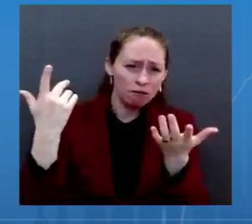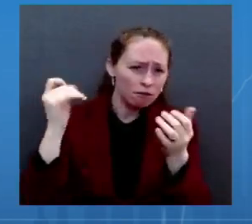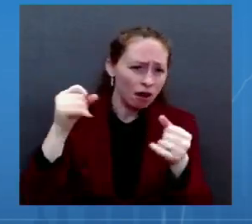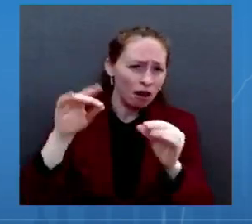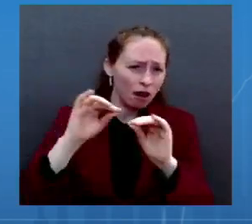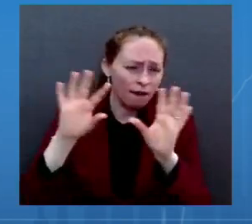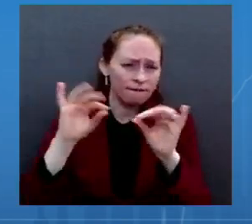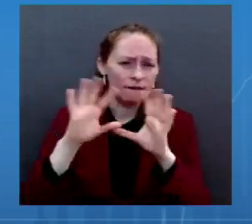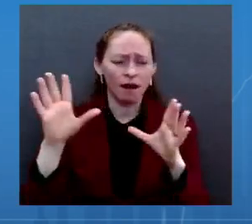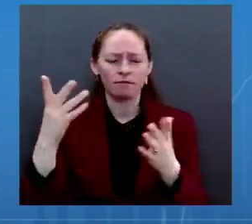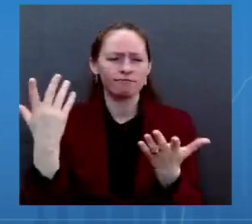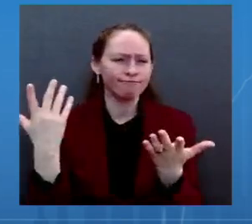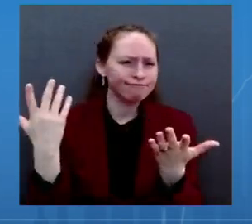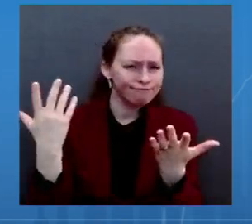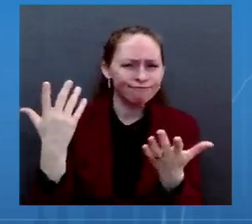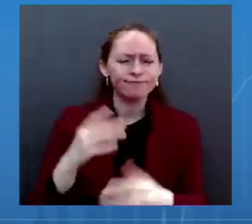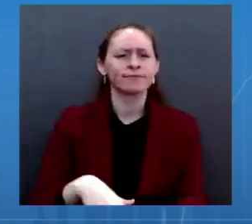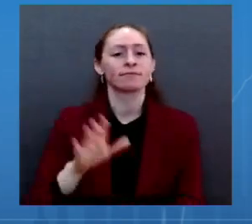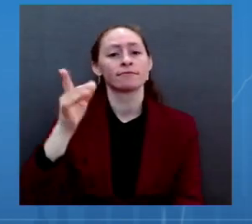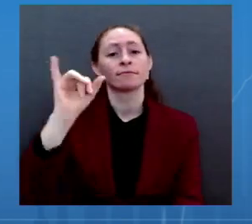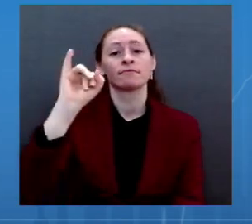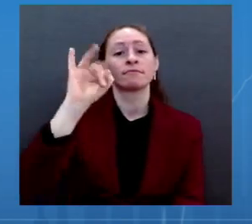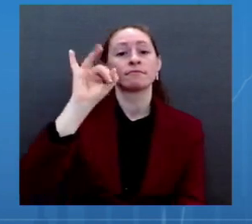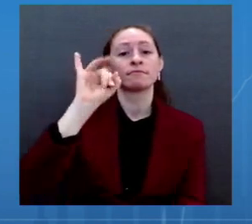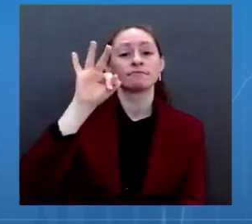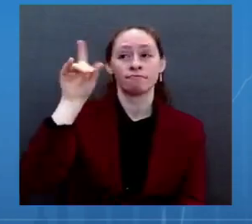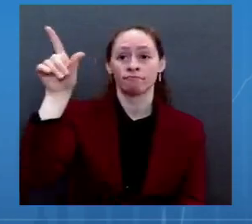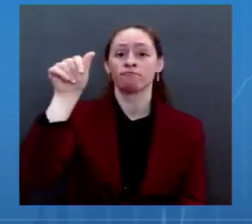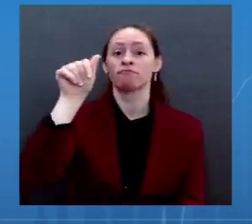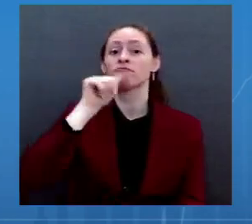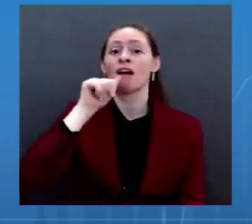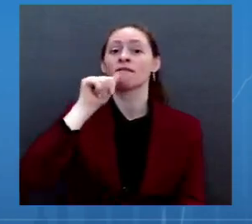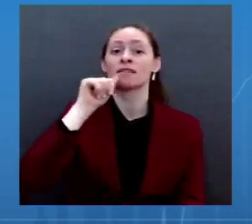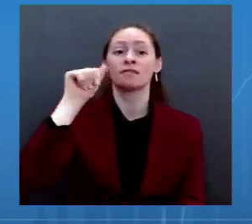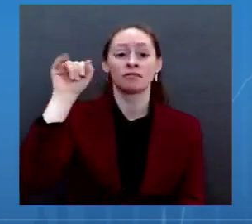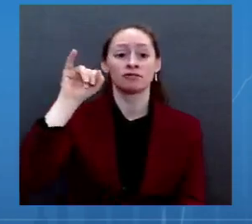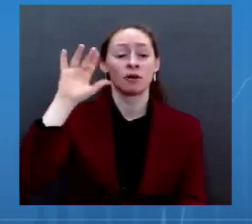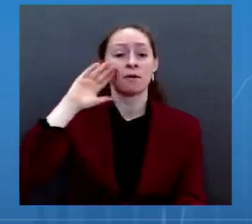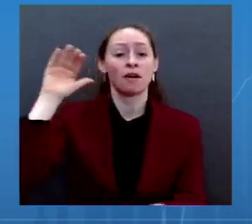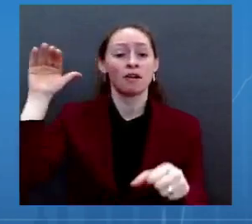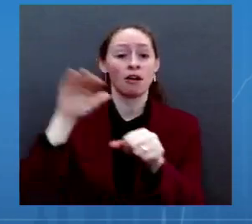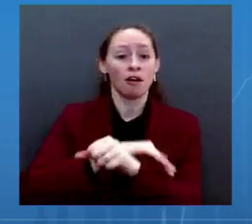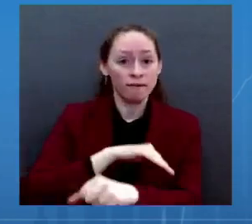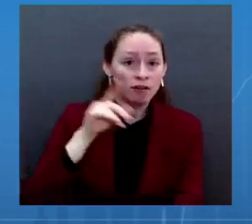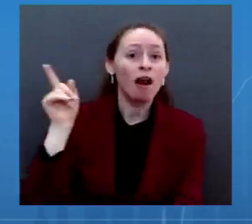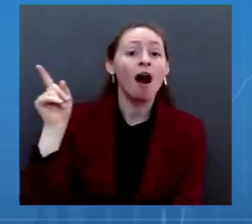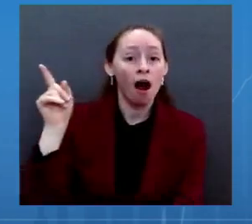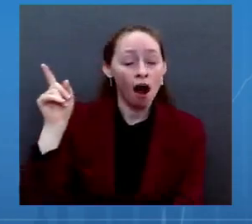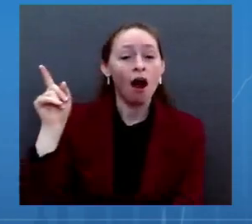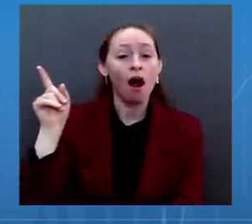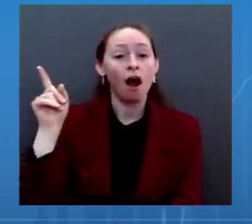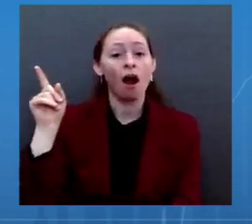them? So, Meg, thanks for the question. You are right. Amazon,